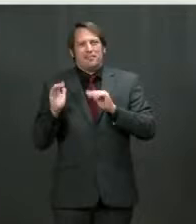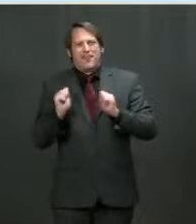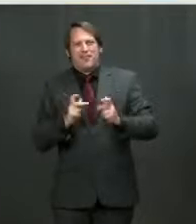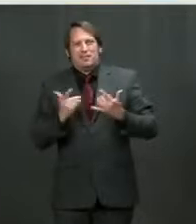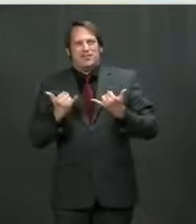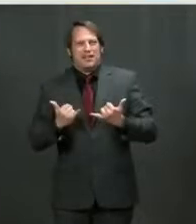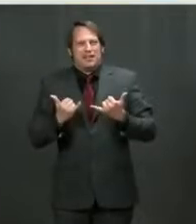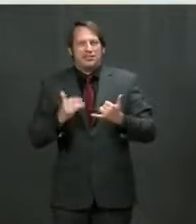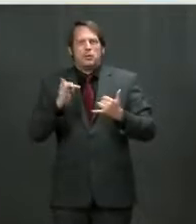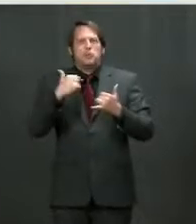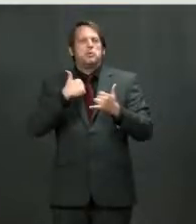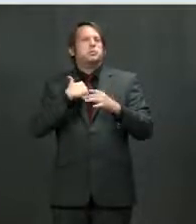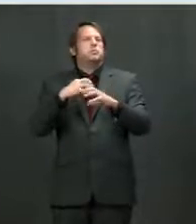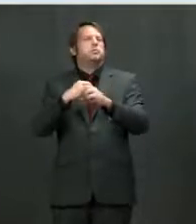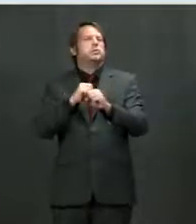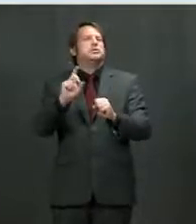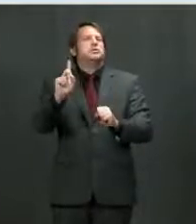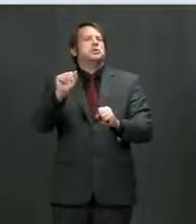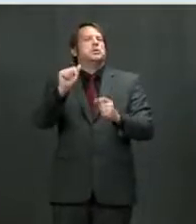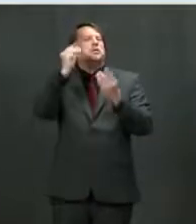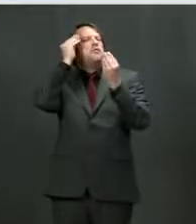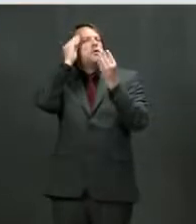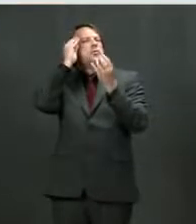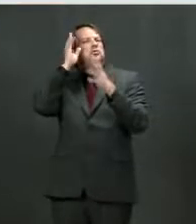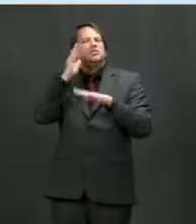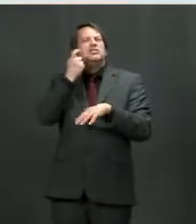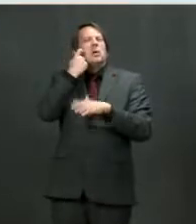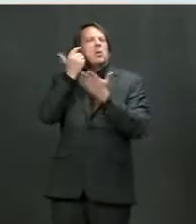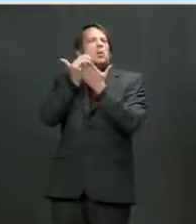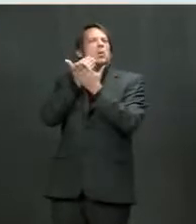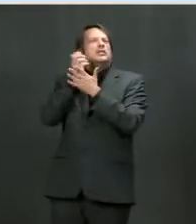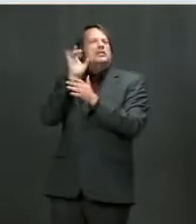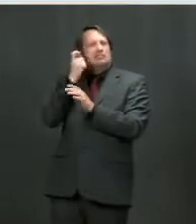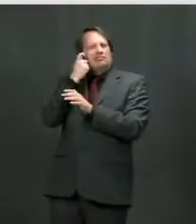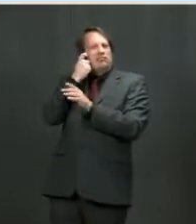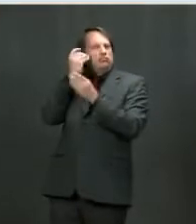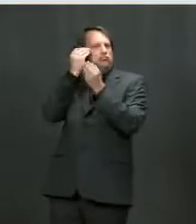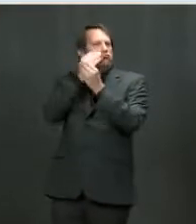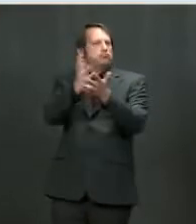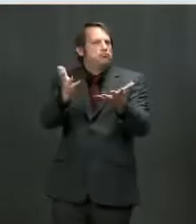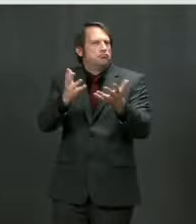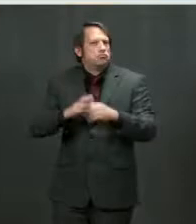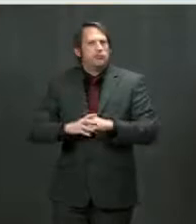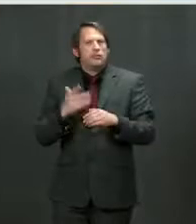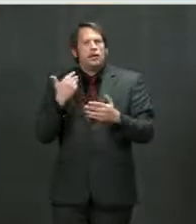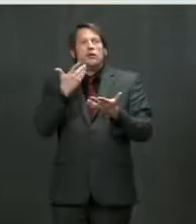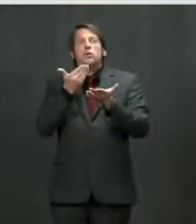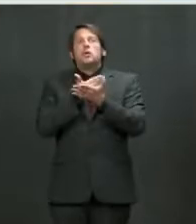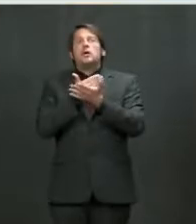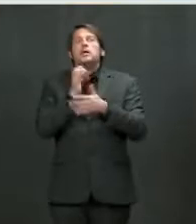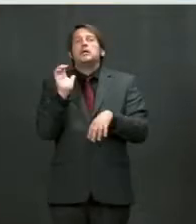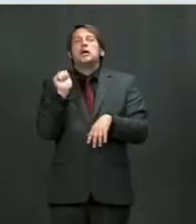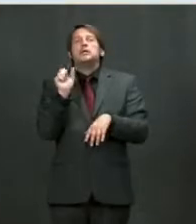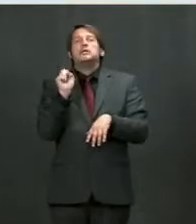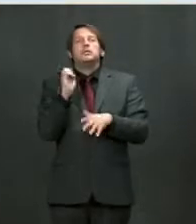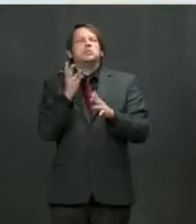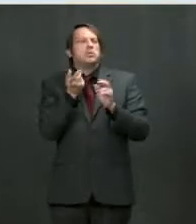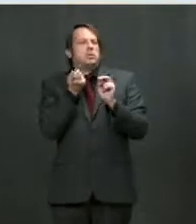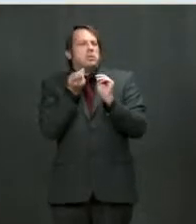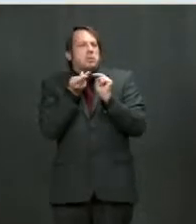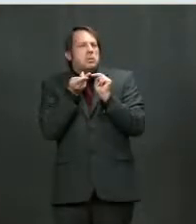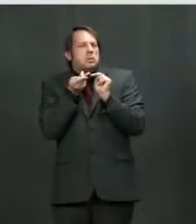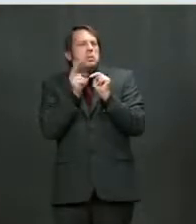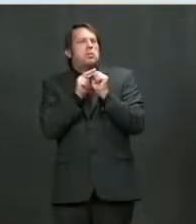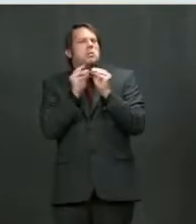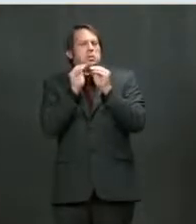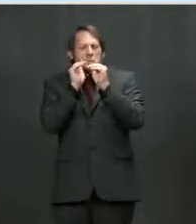data. CDC's most recent data show that the 7-day average of new cases is a little more than 63,000 cases per day.